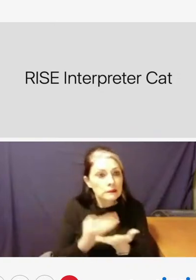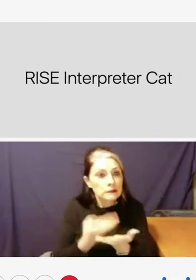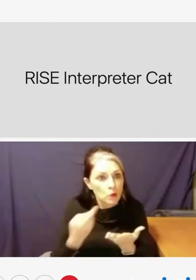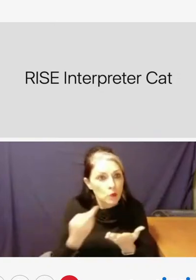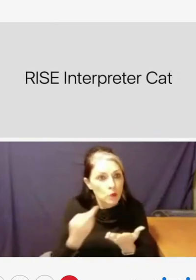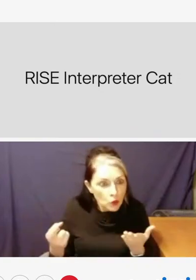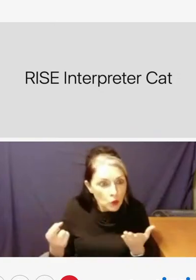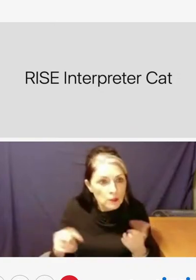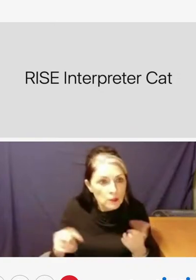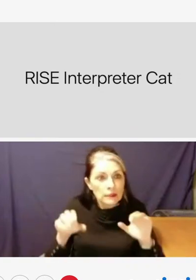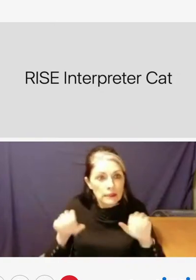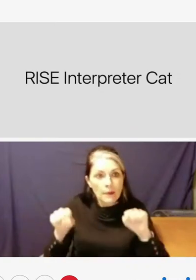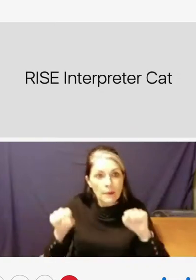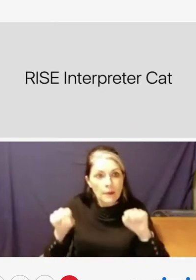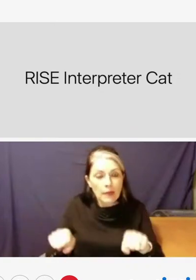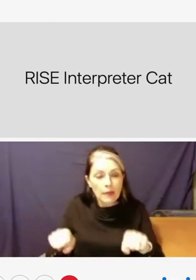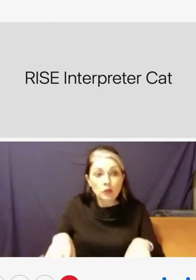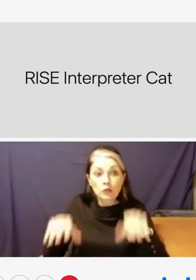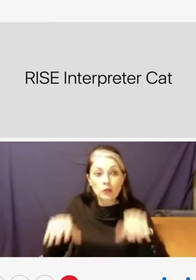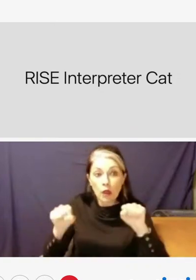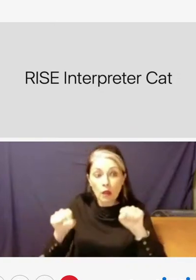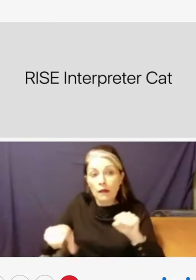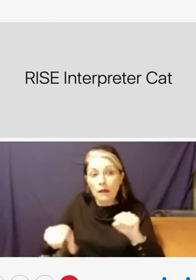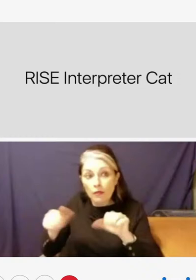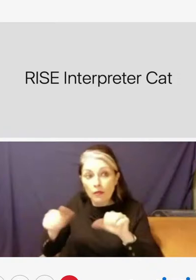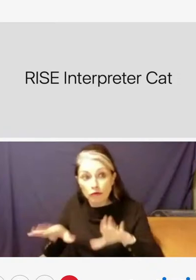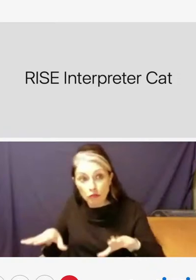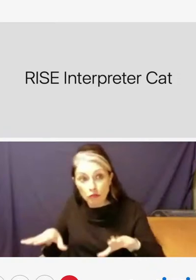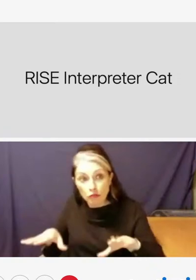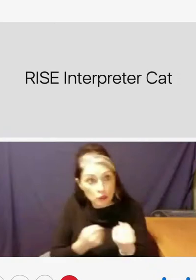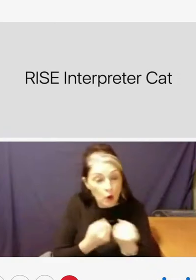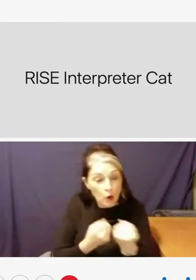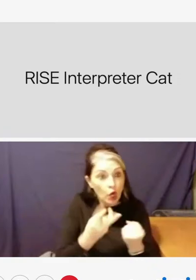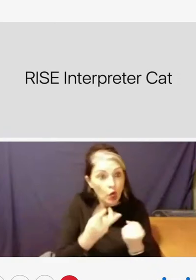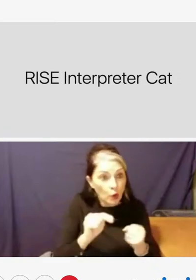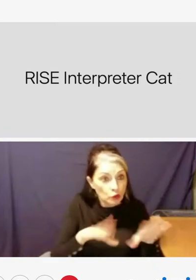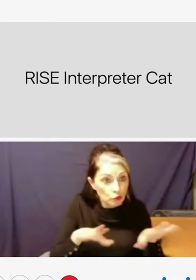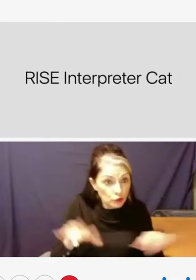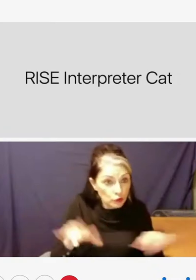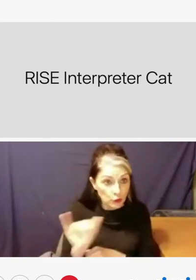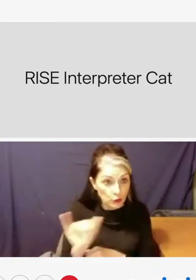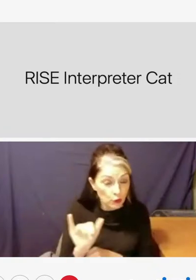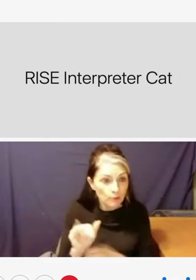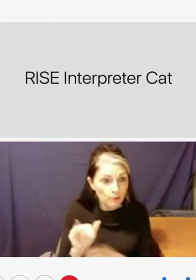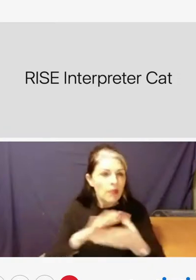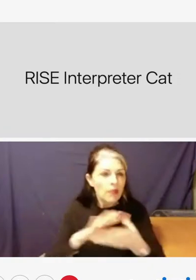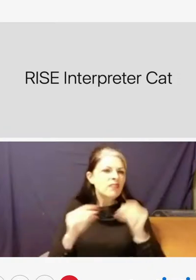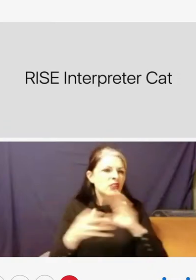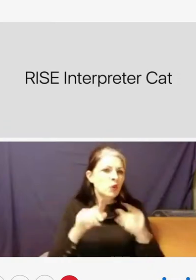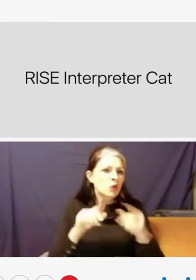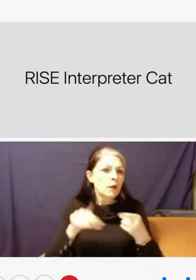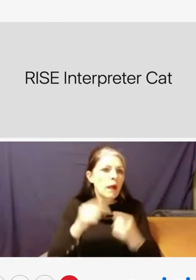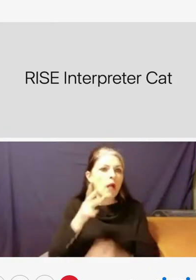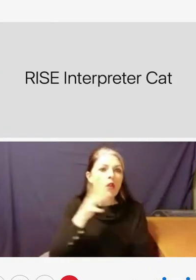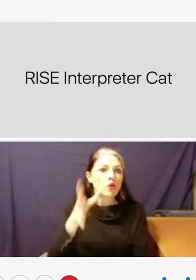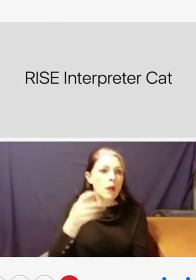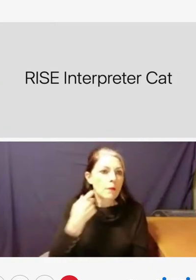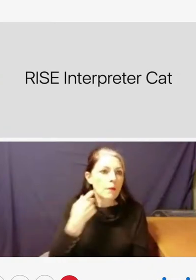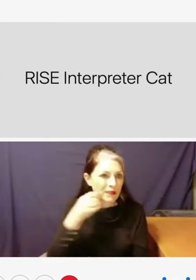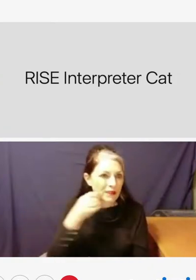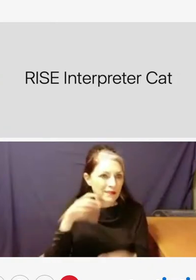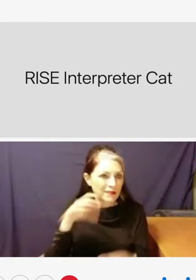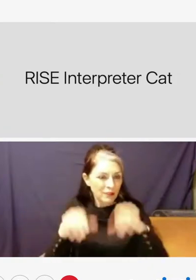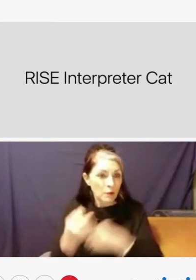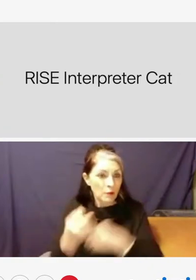to adopt this kid and support her her own children you know there's the story about the grandmother that recently adopted her four grandchildren